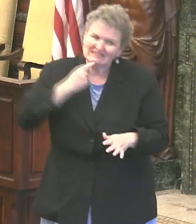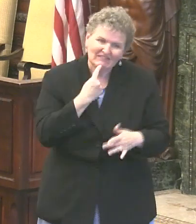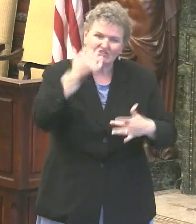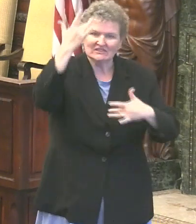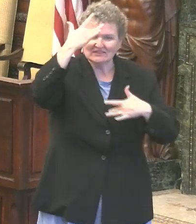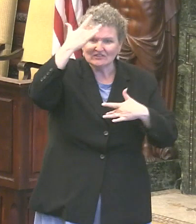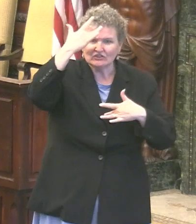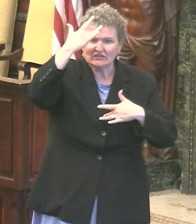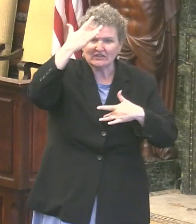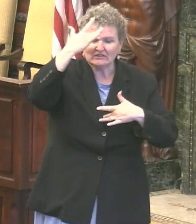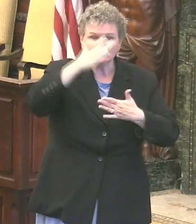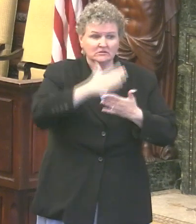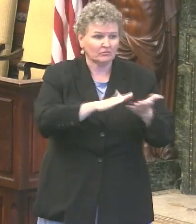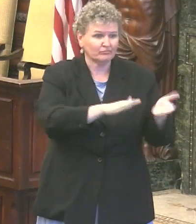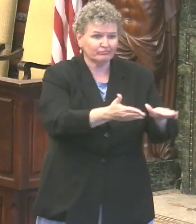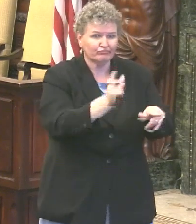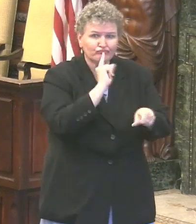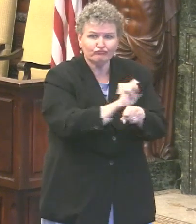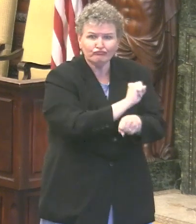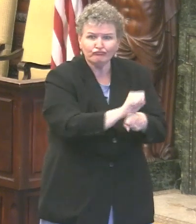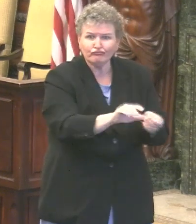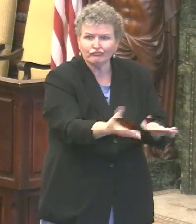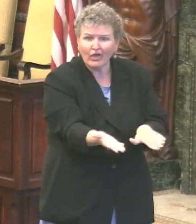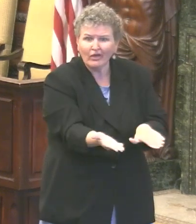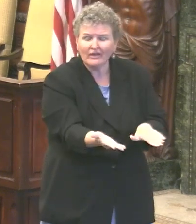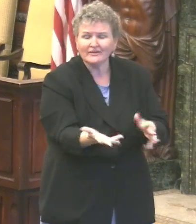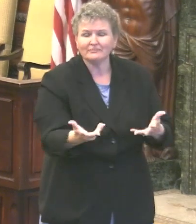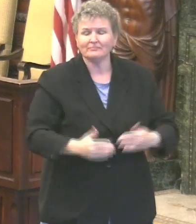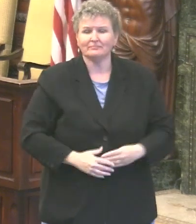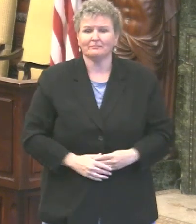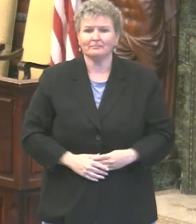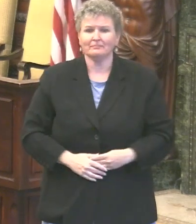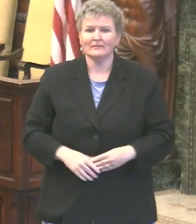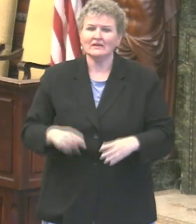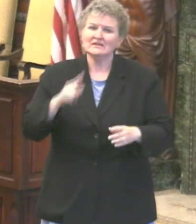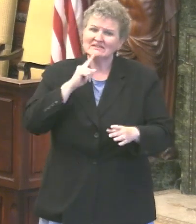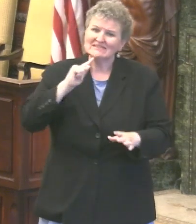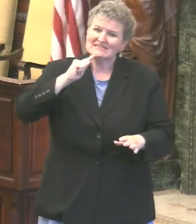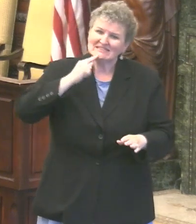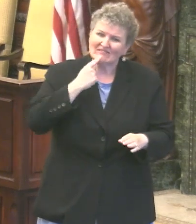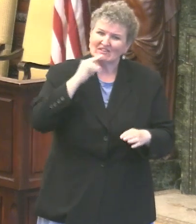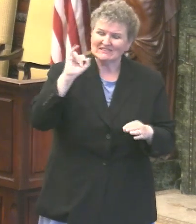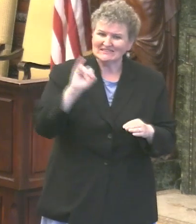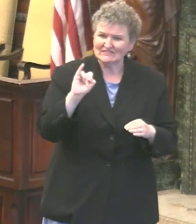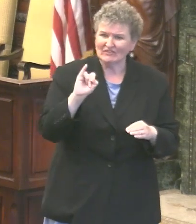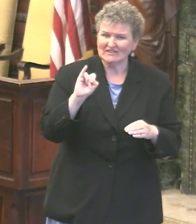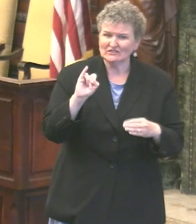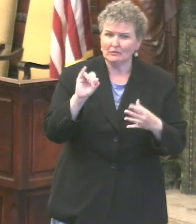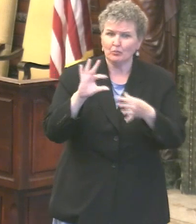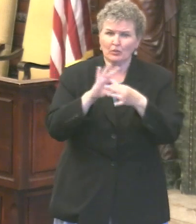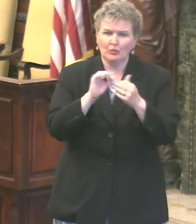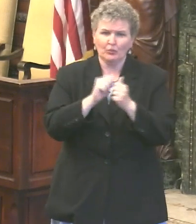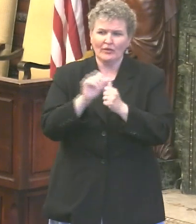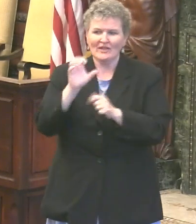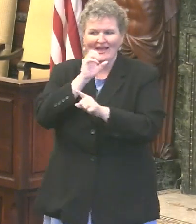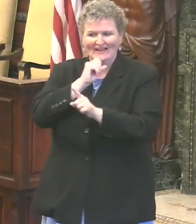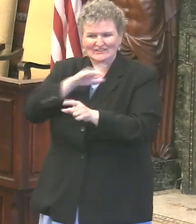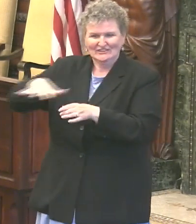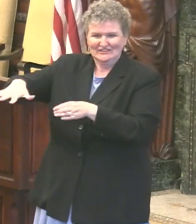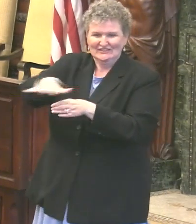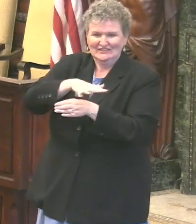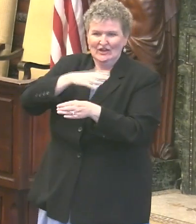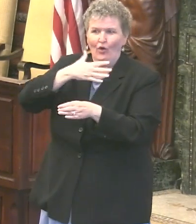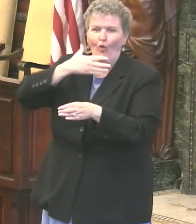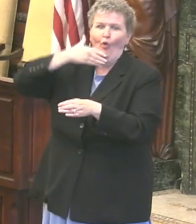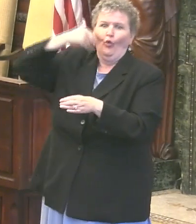infection. Now, the likelihood that someone will have a severe infection is very strongly linked to their age. People with advanced age and people with